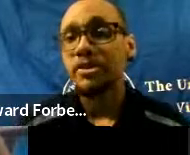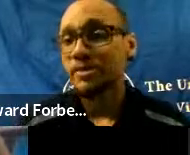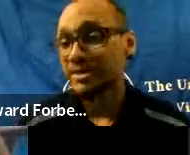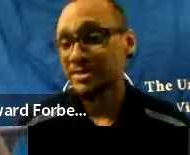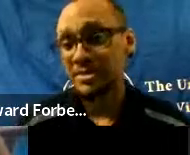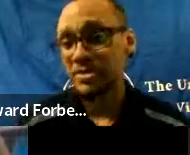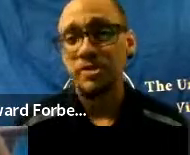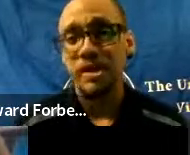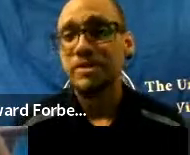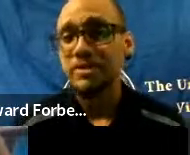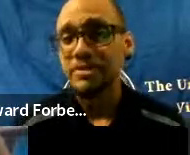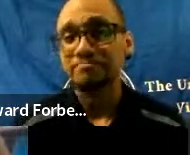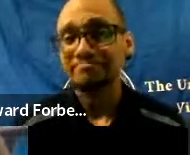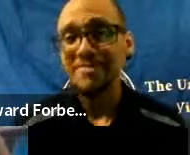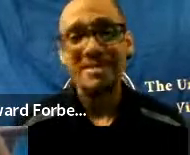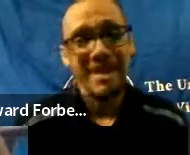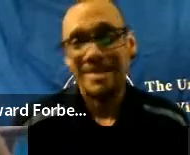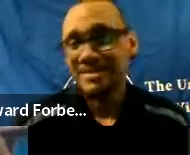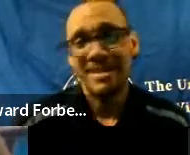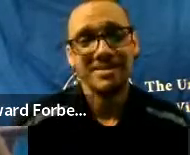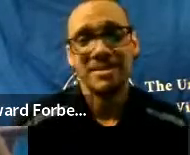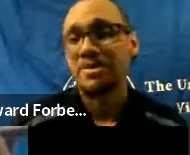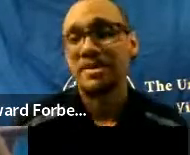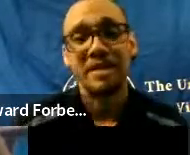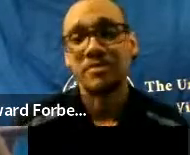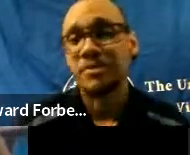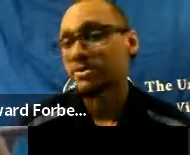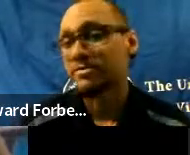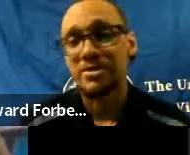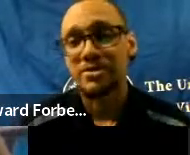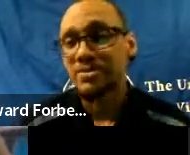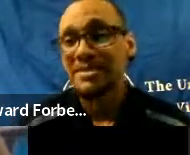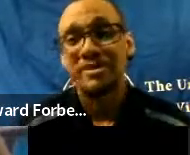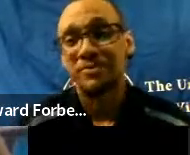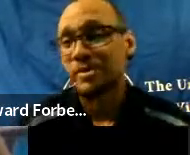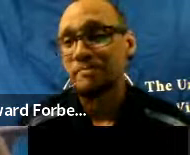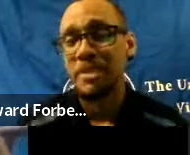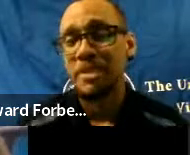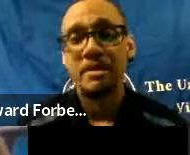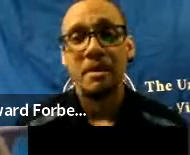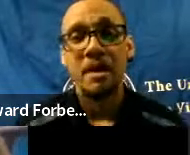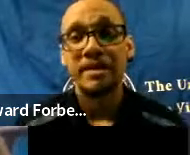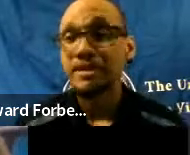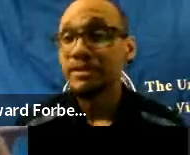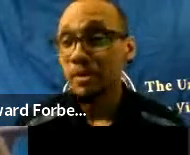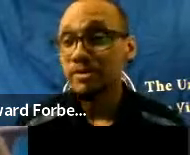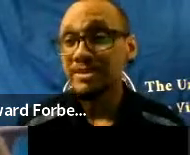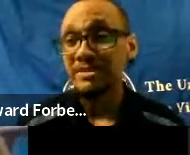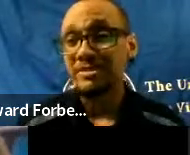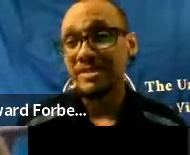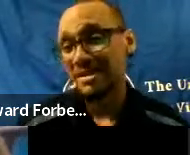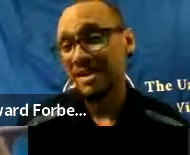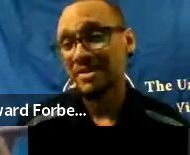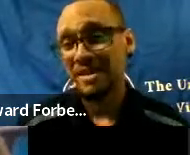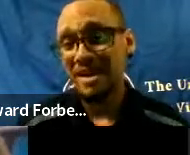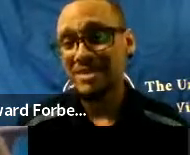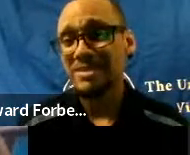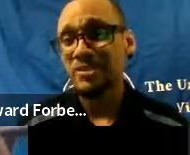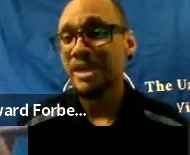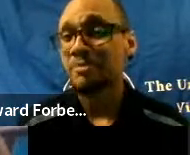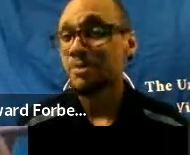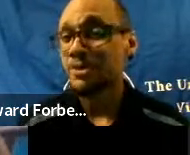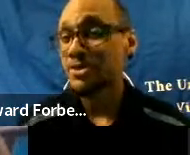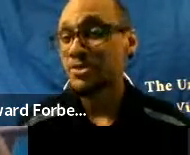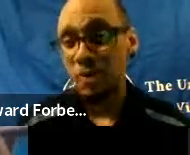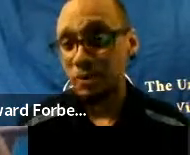anywhere between $300 to $600. That's not something that most of our students can afford, let alone to take on the